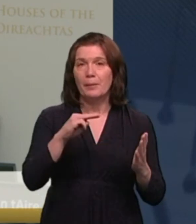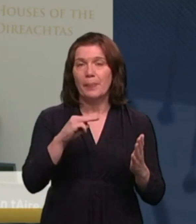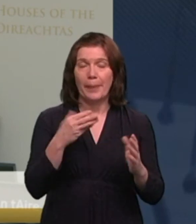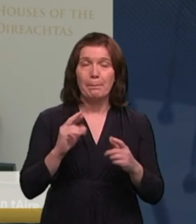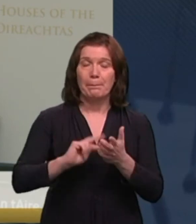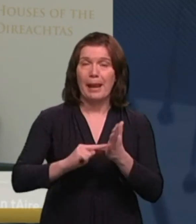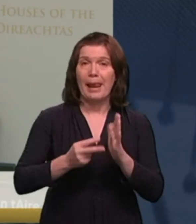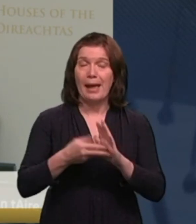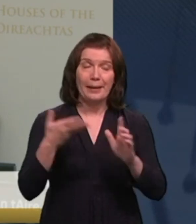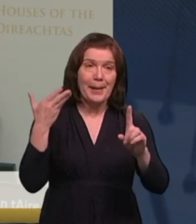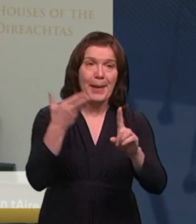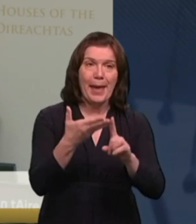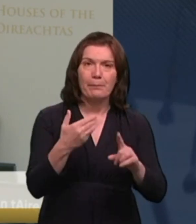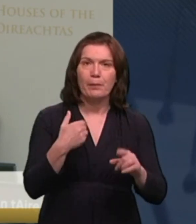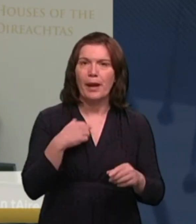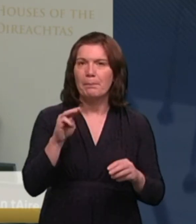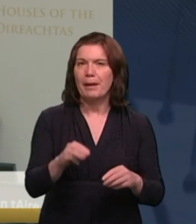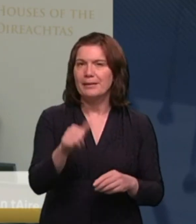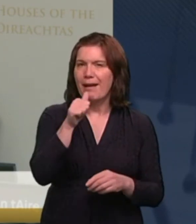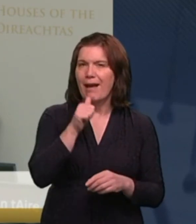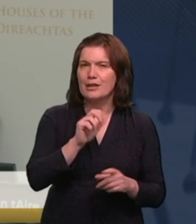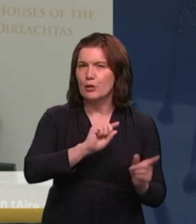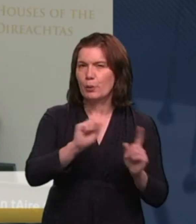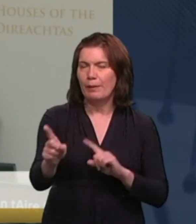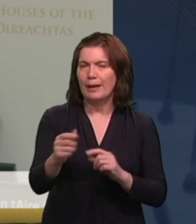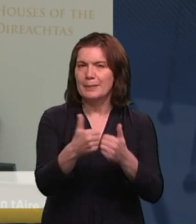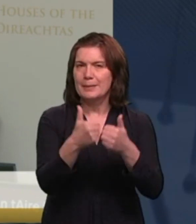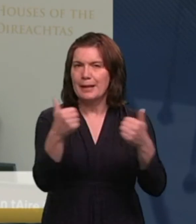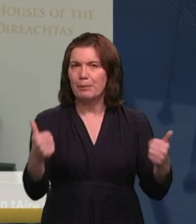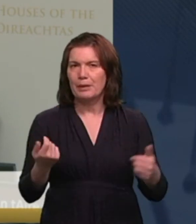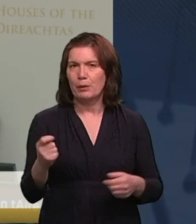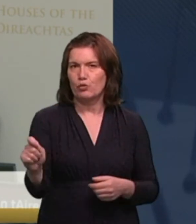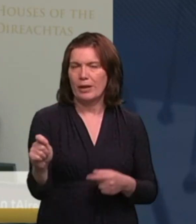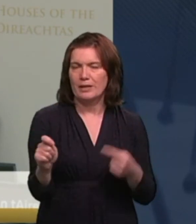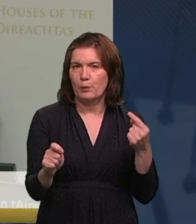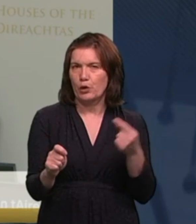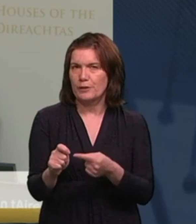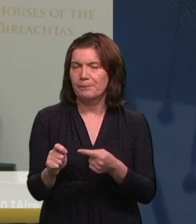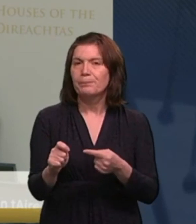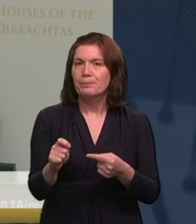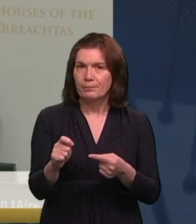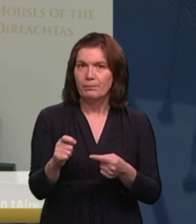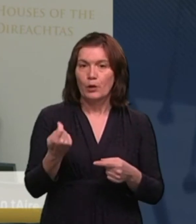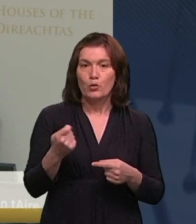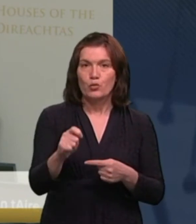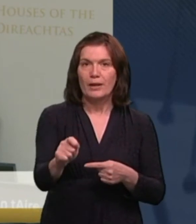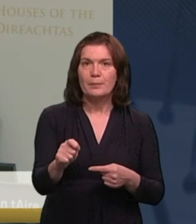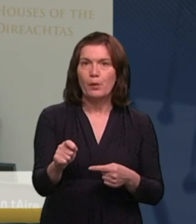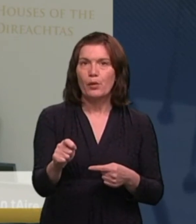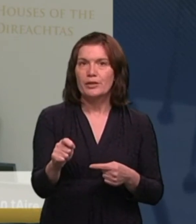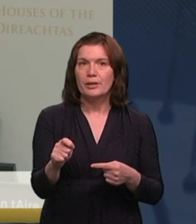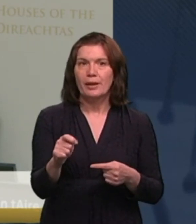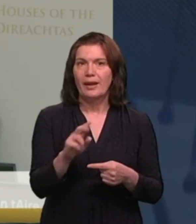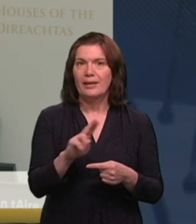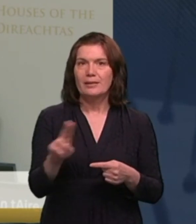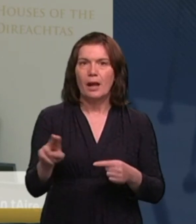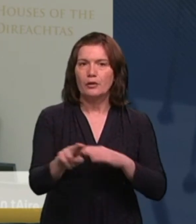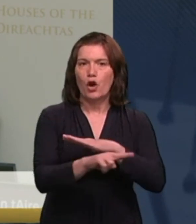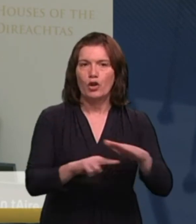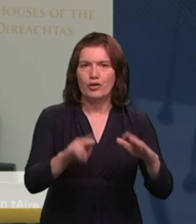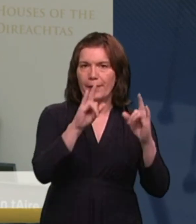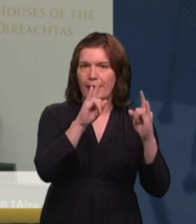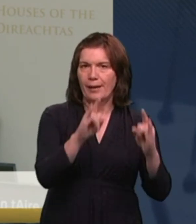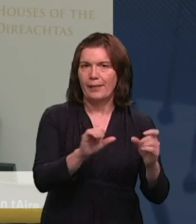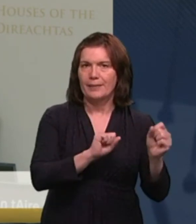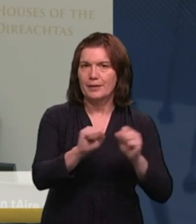might come back to you separately on the transport piece. So that's around how together, because transport wouldn't necessarily fall to the health service,